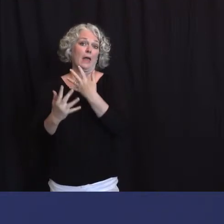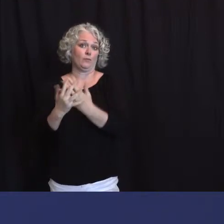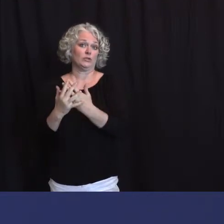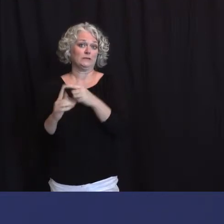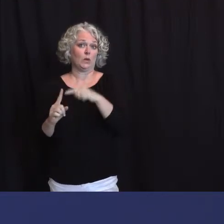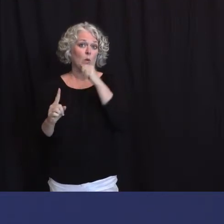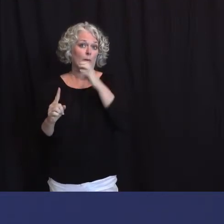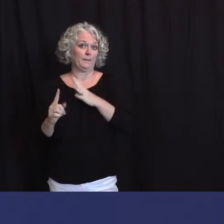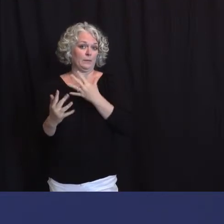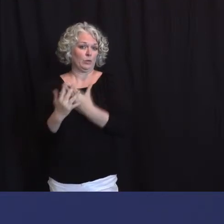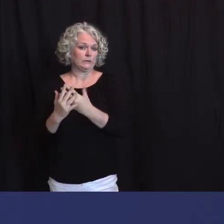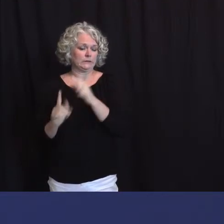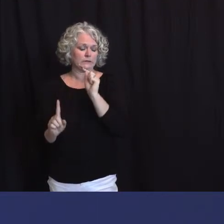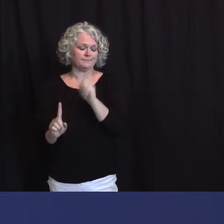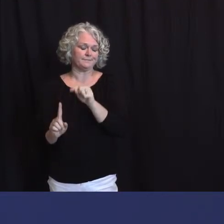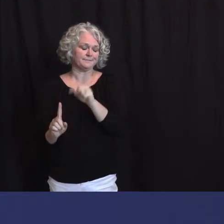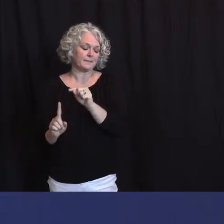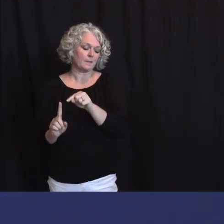has been,